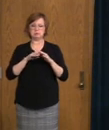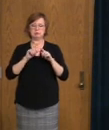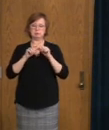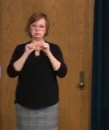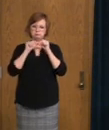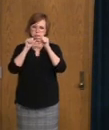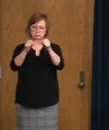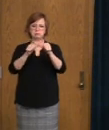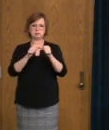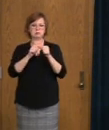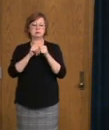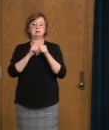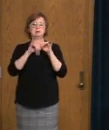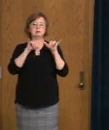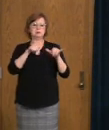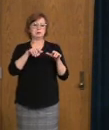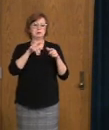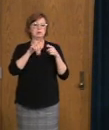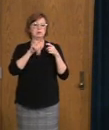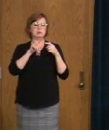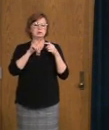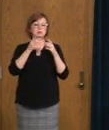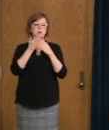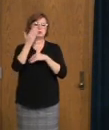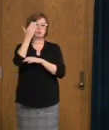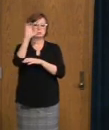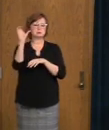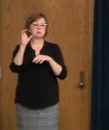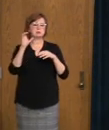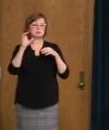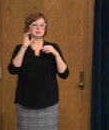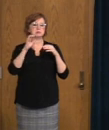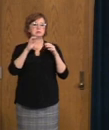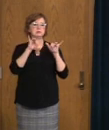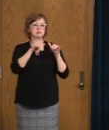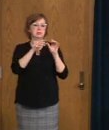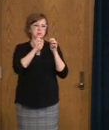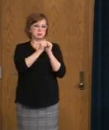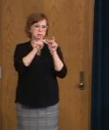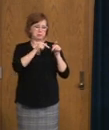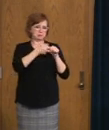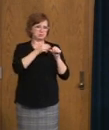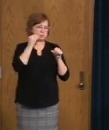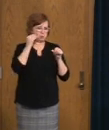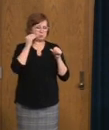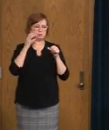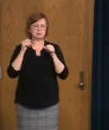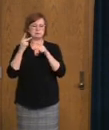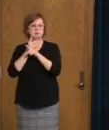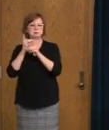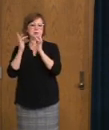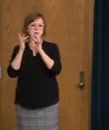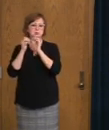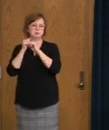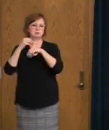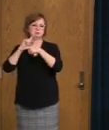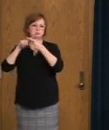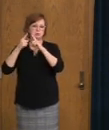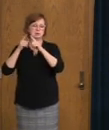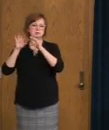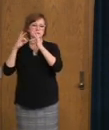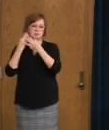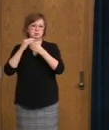and connecting virtually with our friends and family. Thank you. Okay. Thanks, Dr. Shahab. Good afternoon, everyone. Joining us